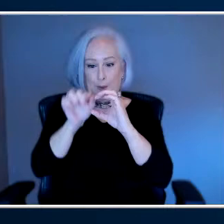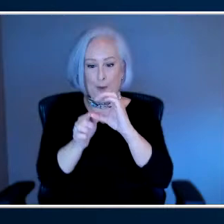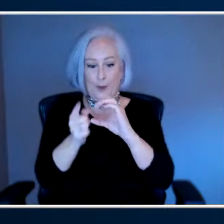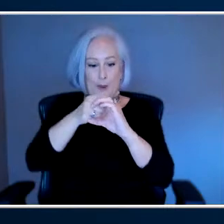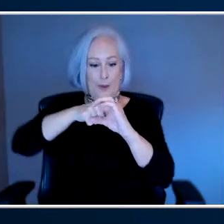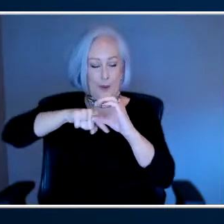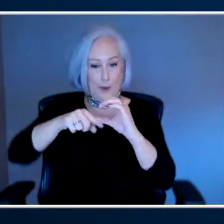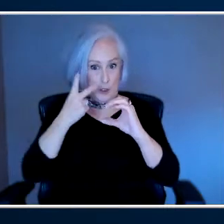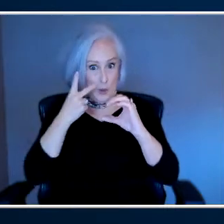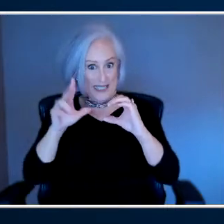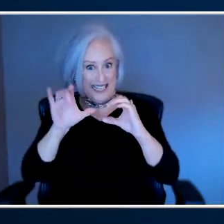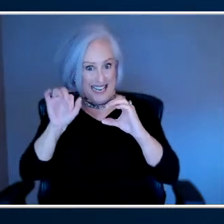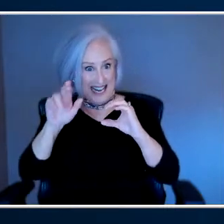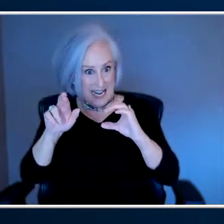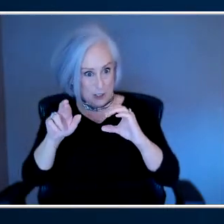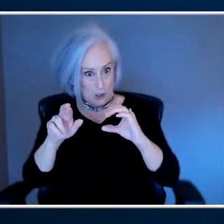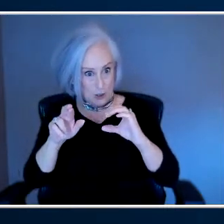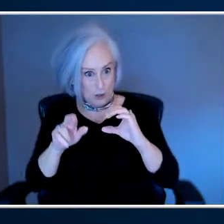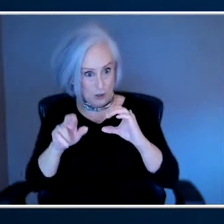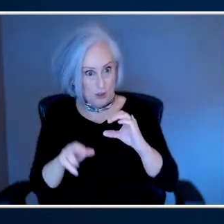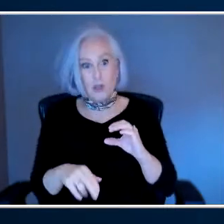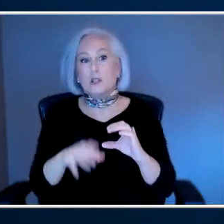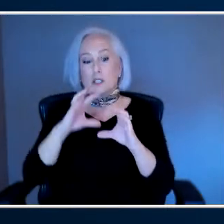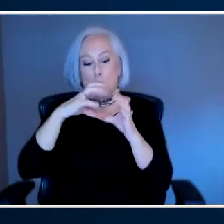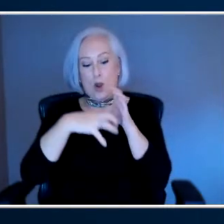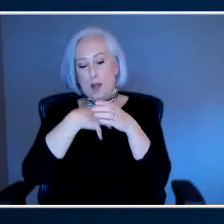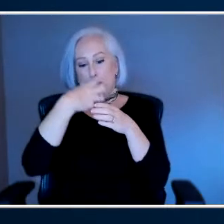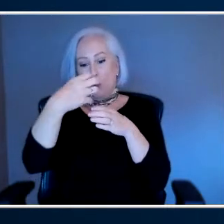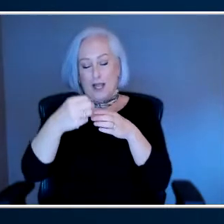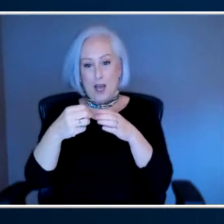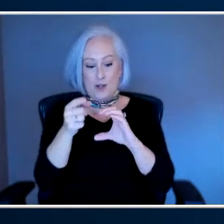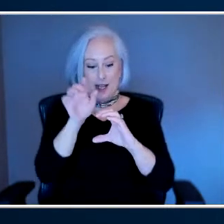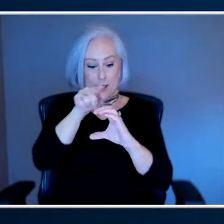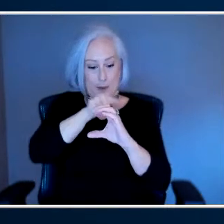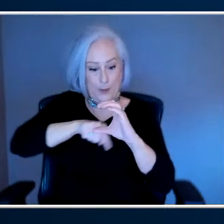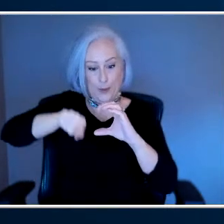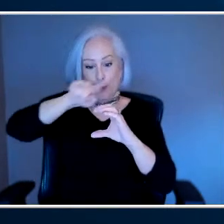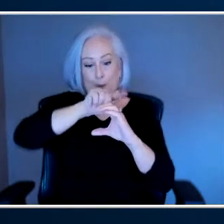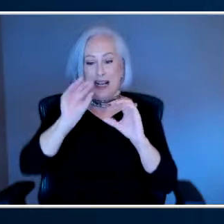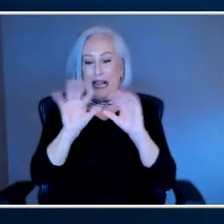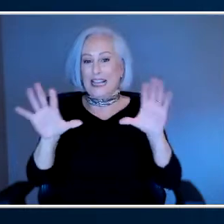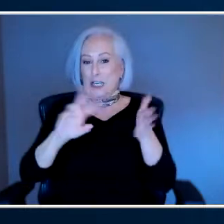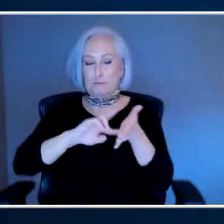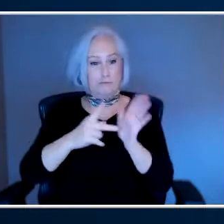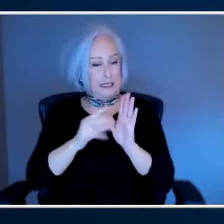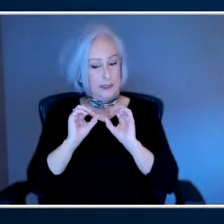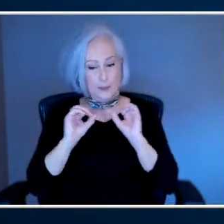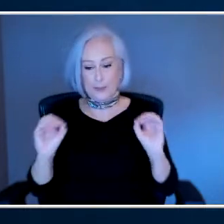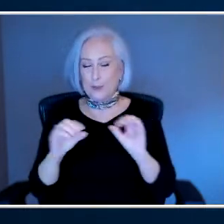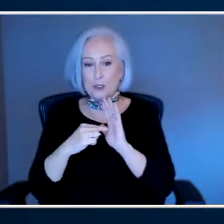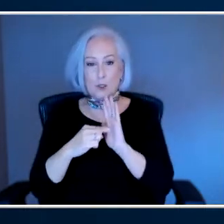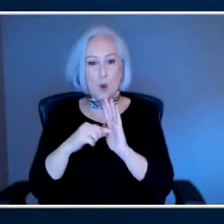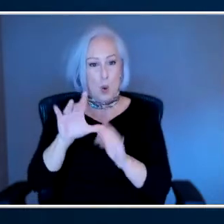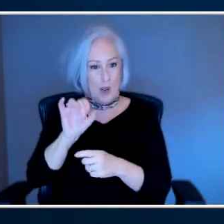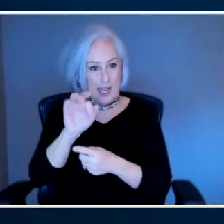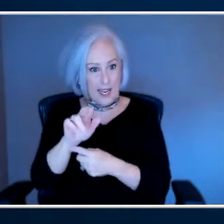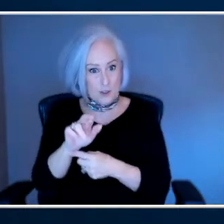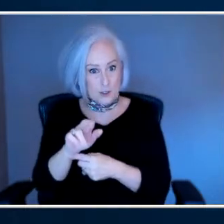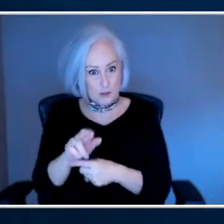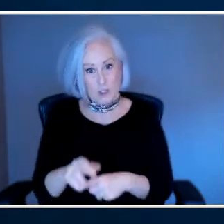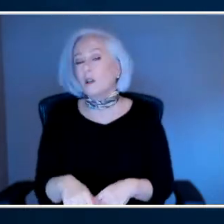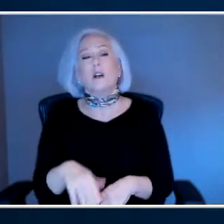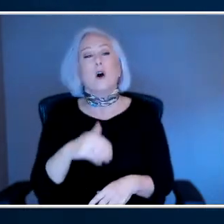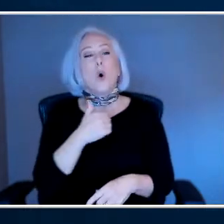with a clean room of tissue around it, whether that's with a lumpectomy, and I think that might have been the first specimen, or even with a mastectomy. Large cancers also still have to have